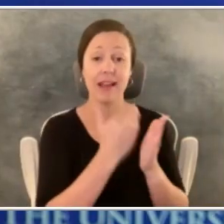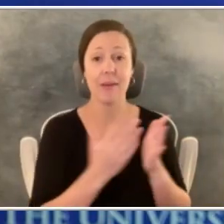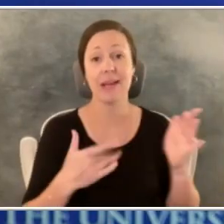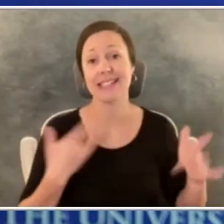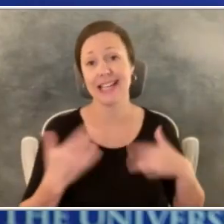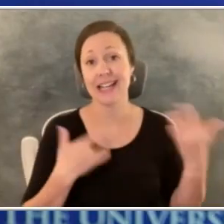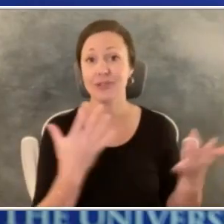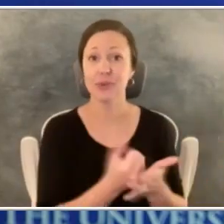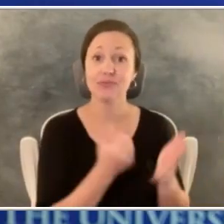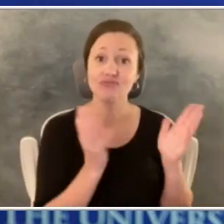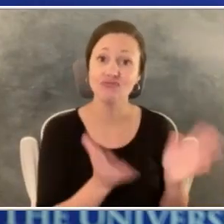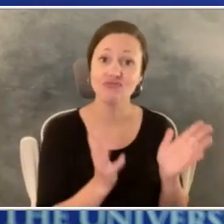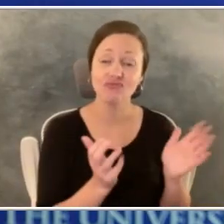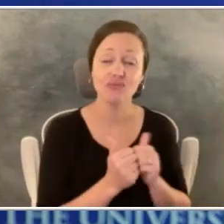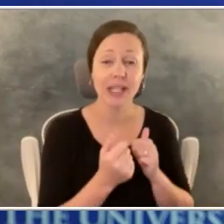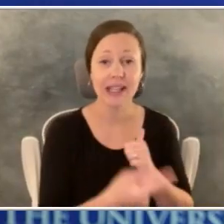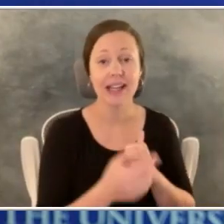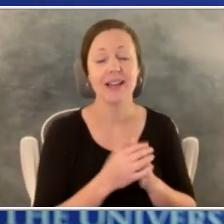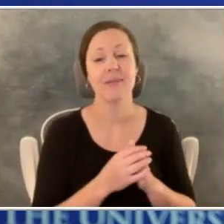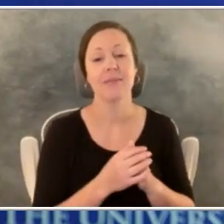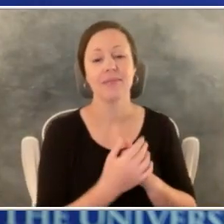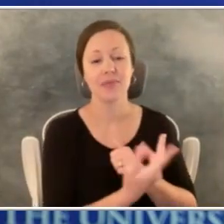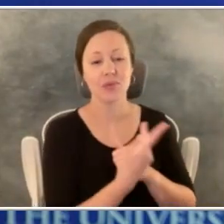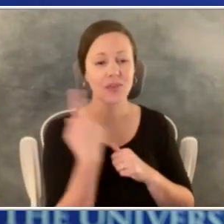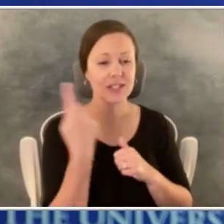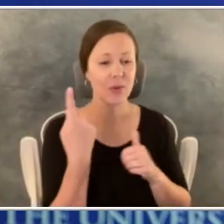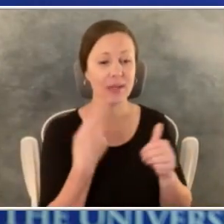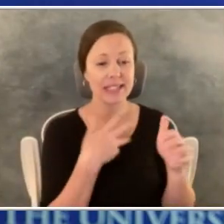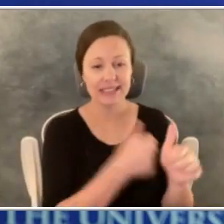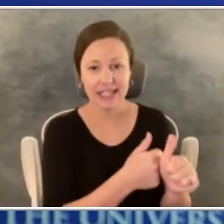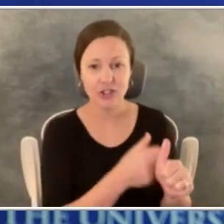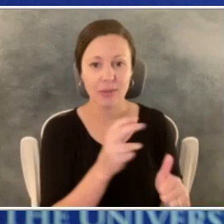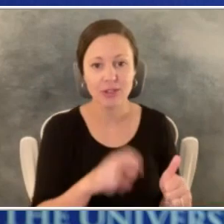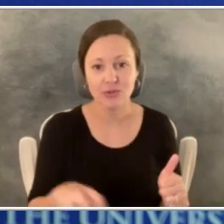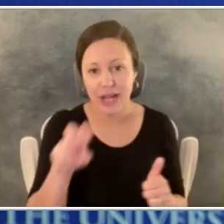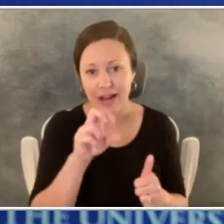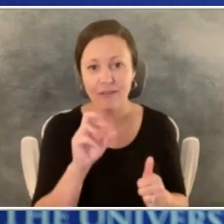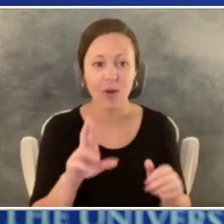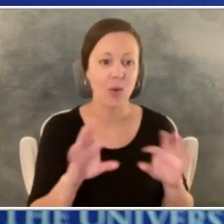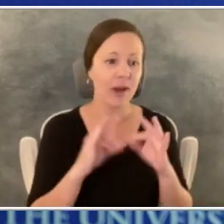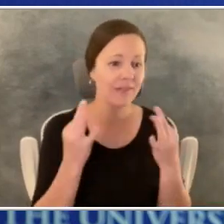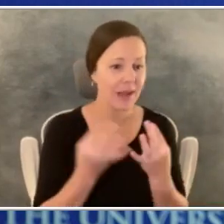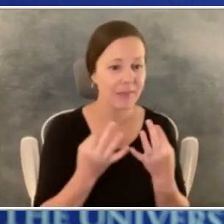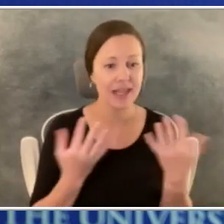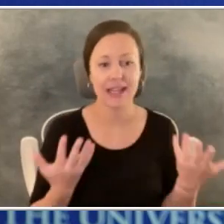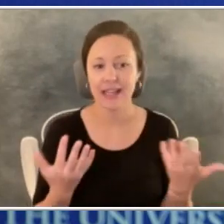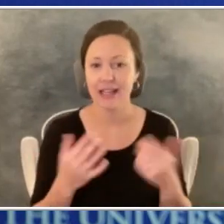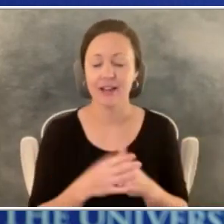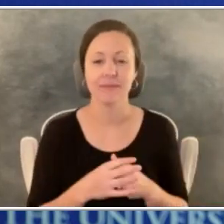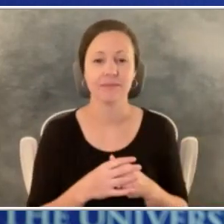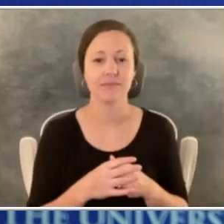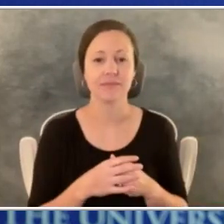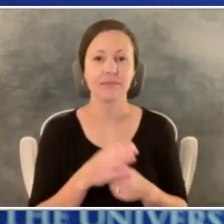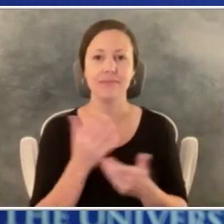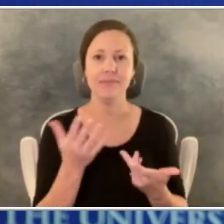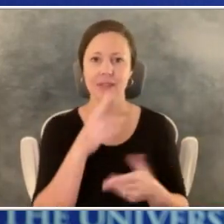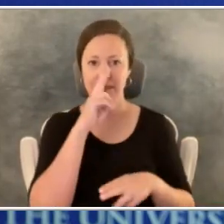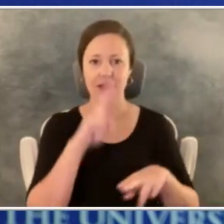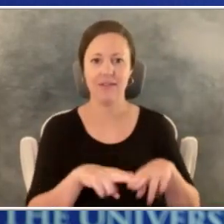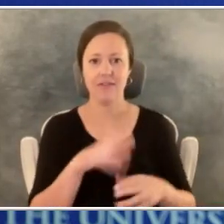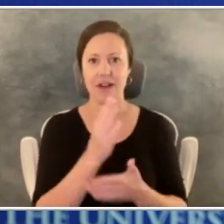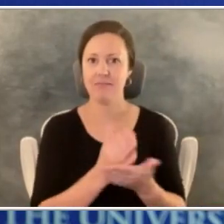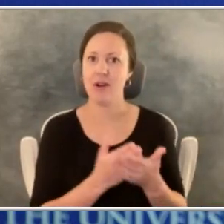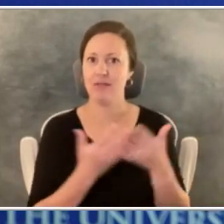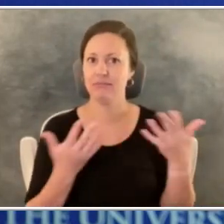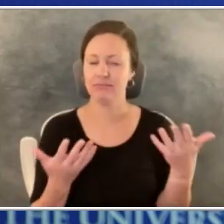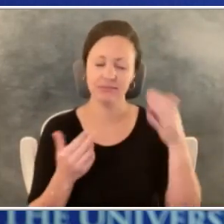know, we're always gonna catch each other up on travel or family, and part of the fun part about this whole thing is that now